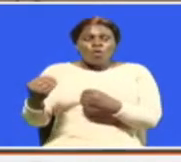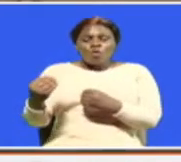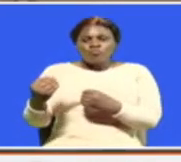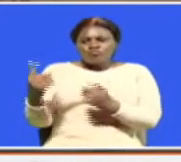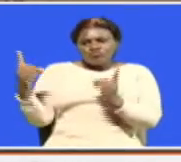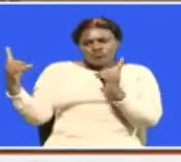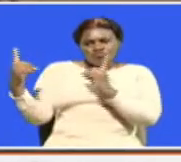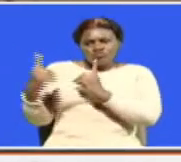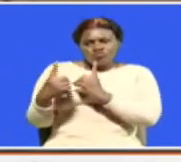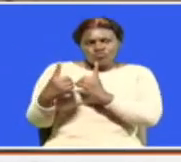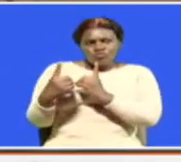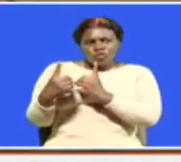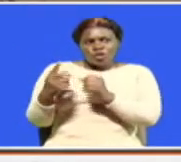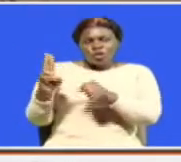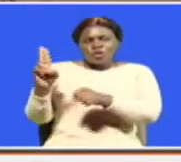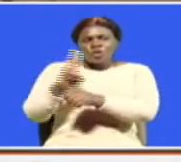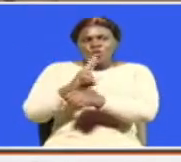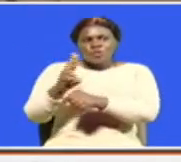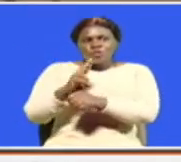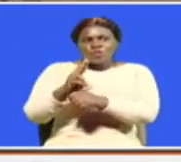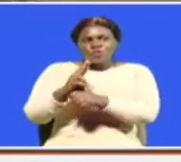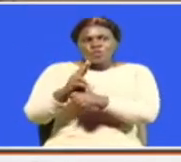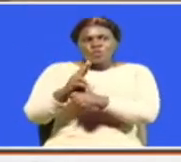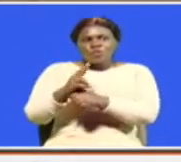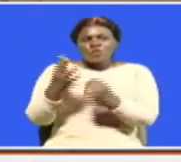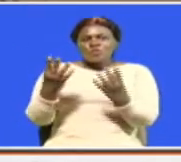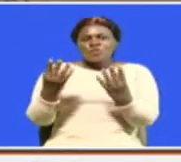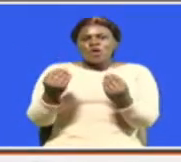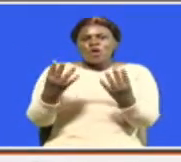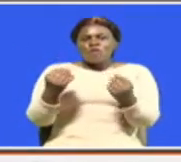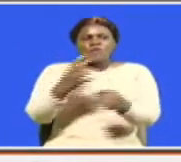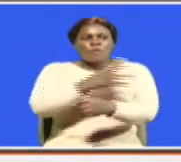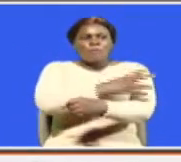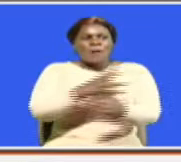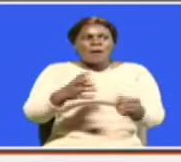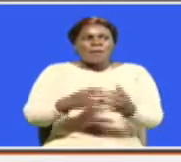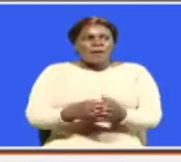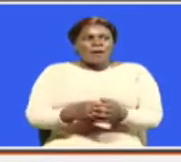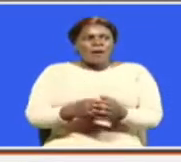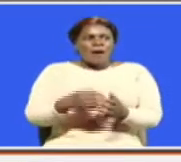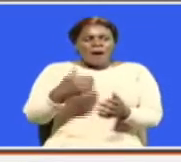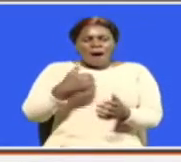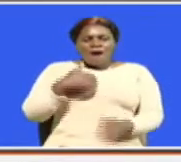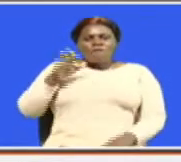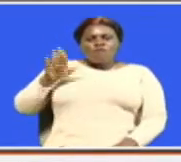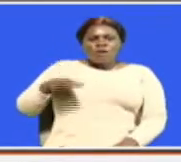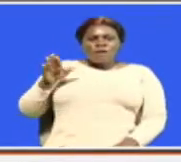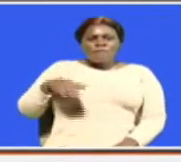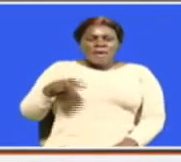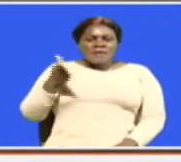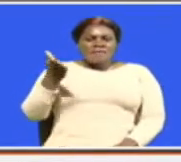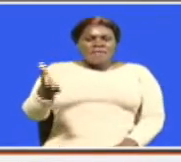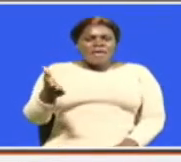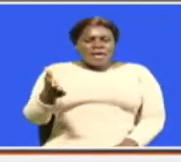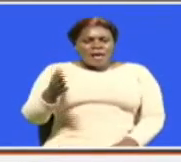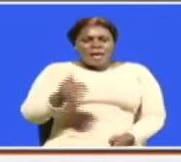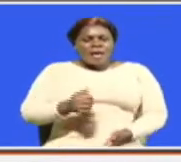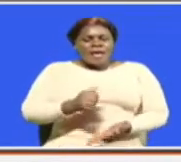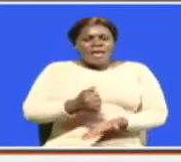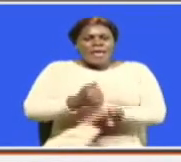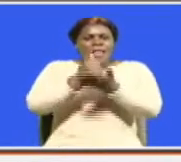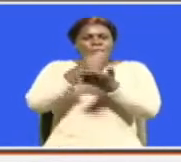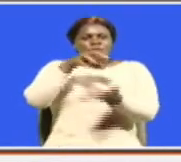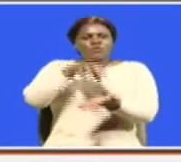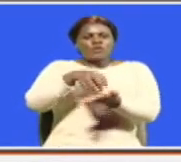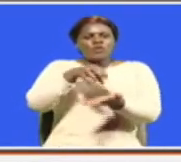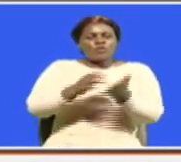approach, tunatumia let me say soft power. Having an all female ranger team means that they are able to respond to the